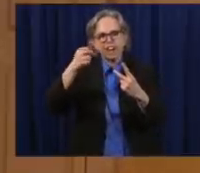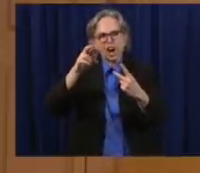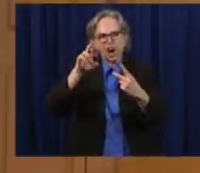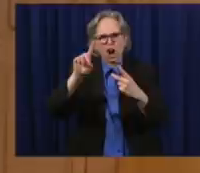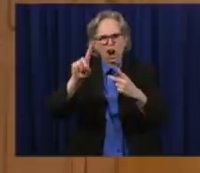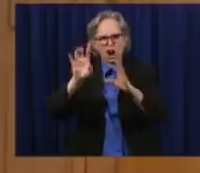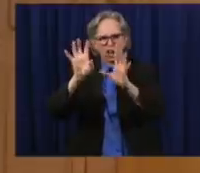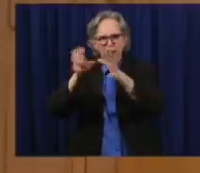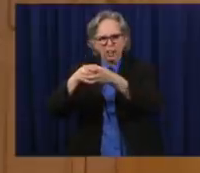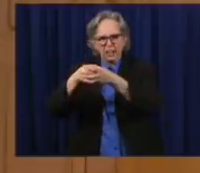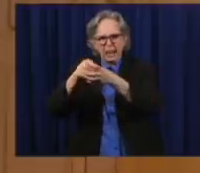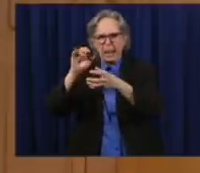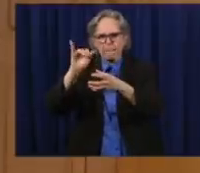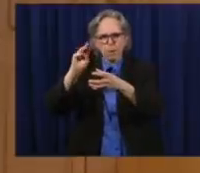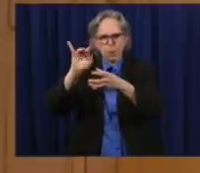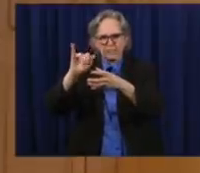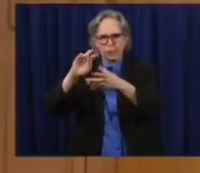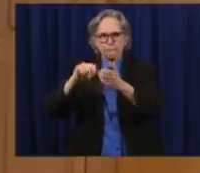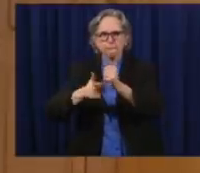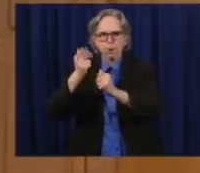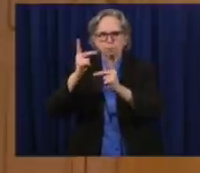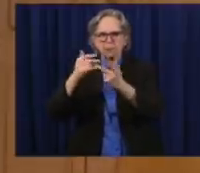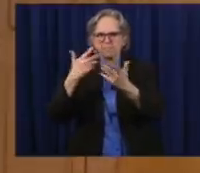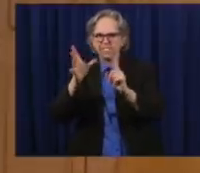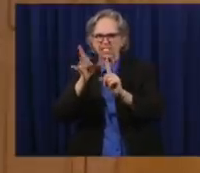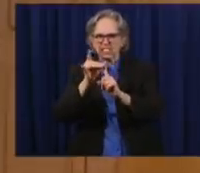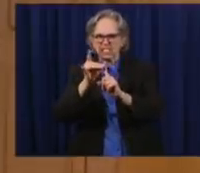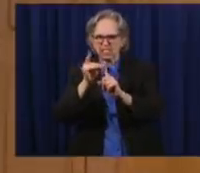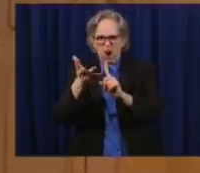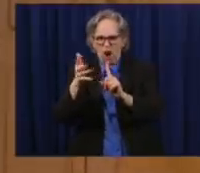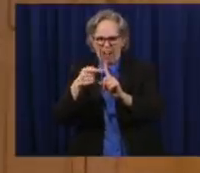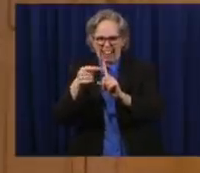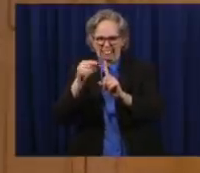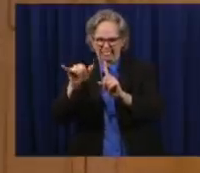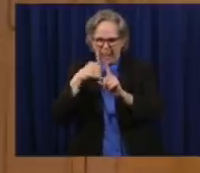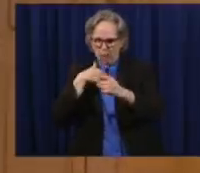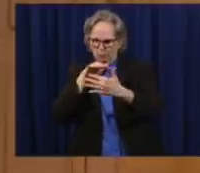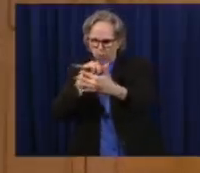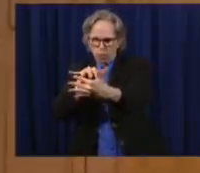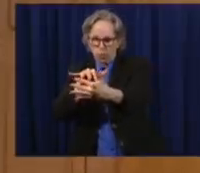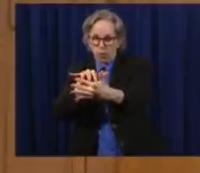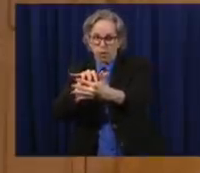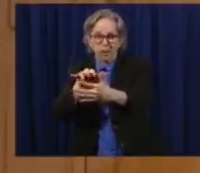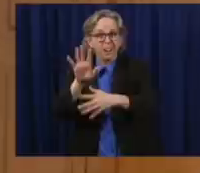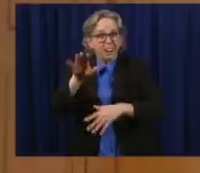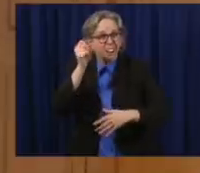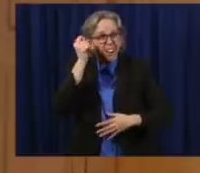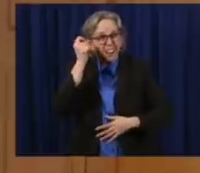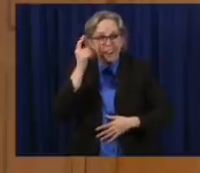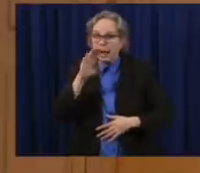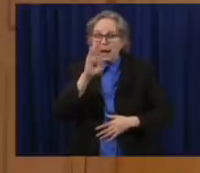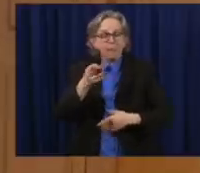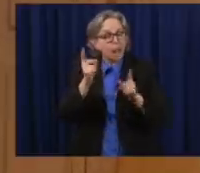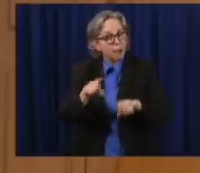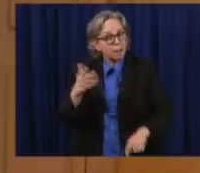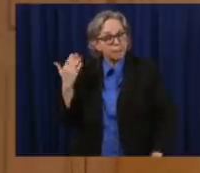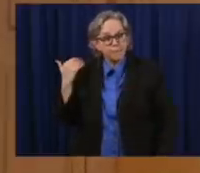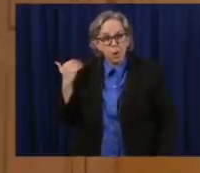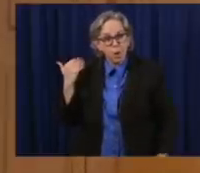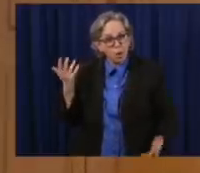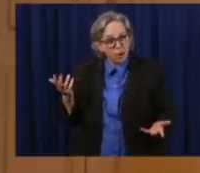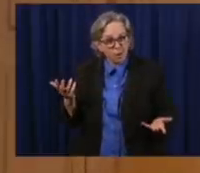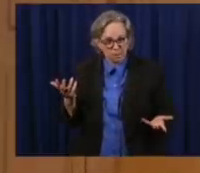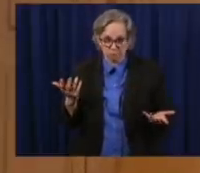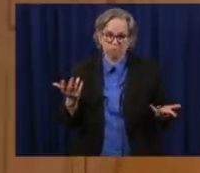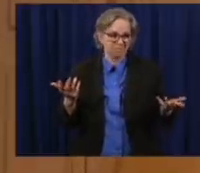We have a road to travel. And this is a road that is unprecedented. It has not really been traveled